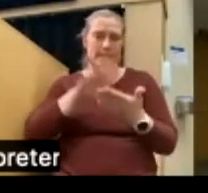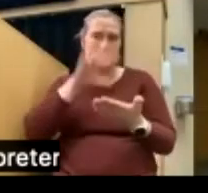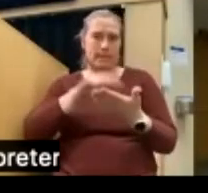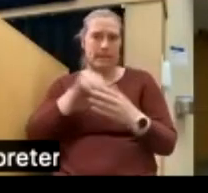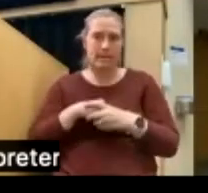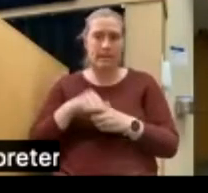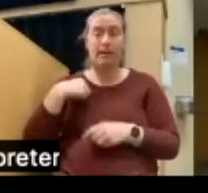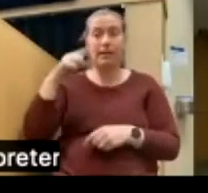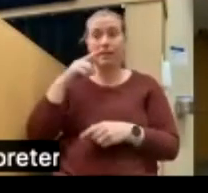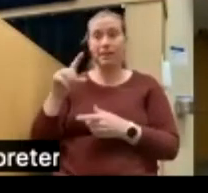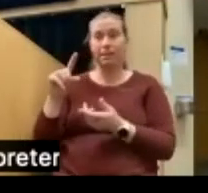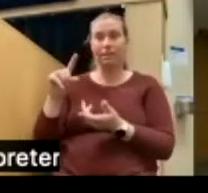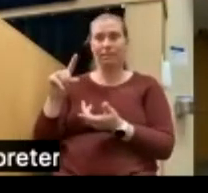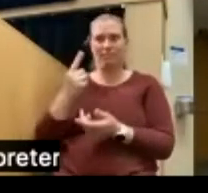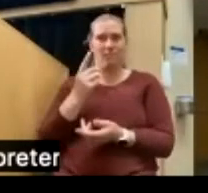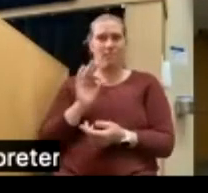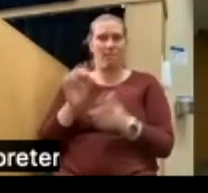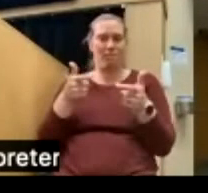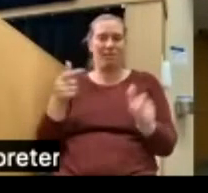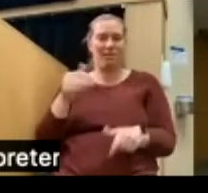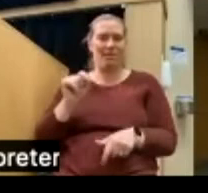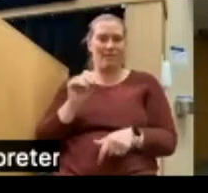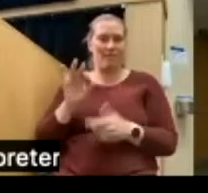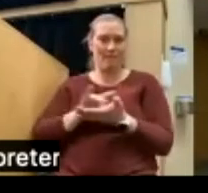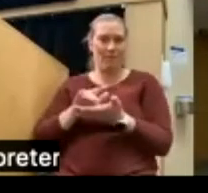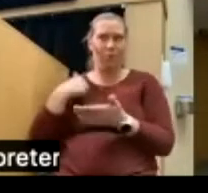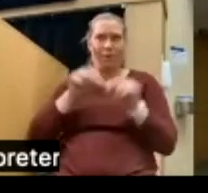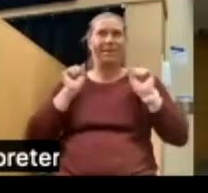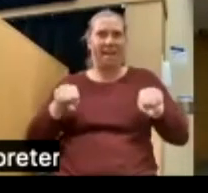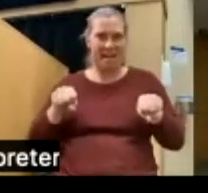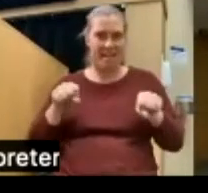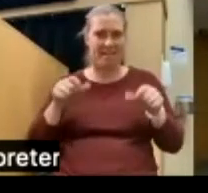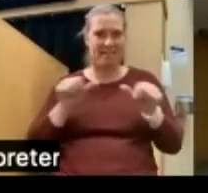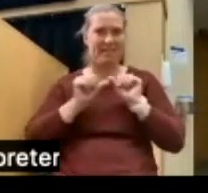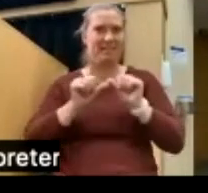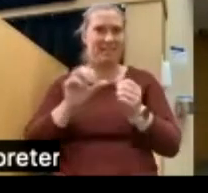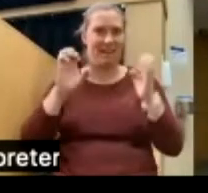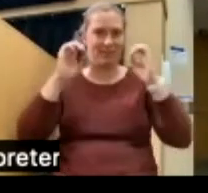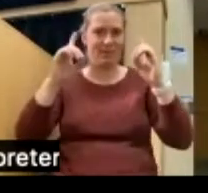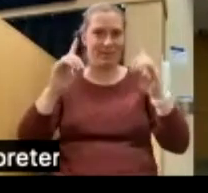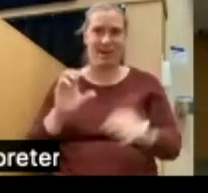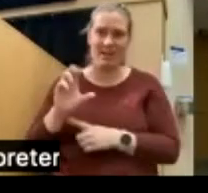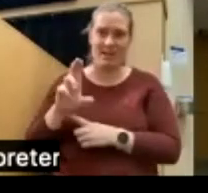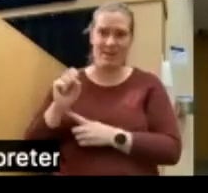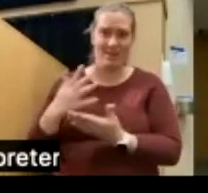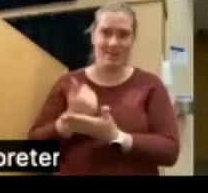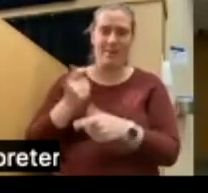of medicine that we get to do continuing medical education and that's part of it. I think it's partly what makes it so